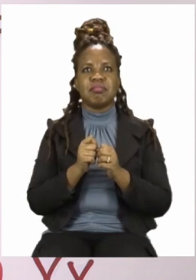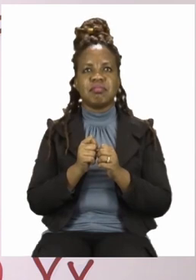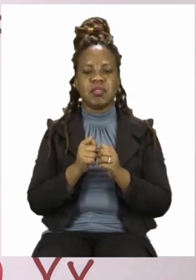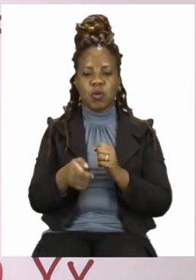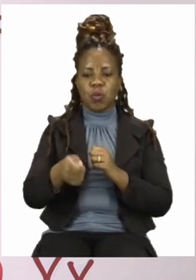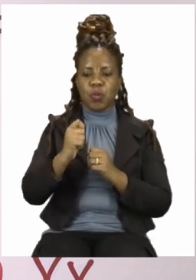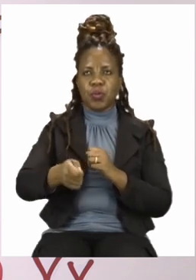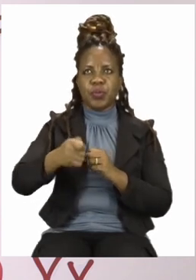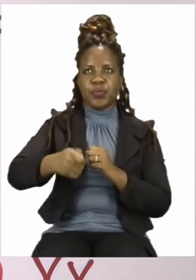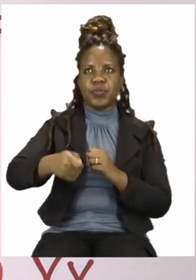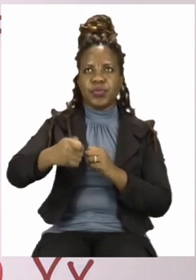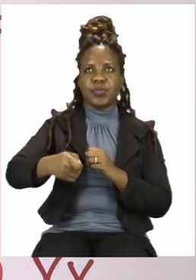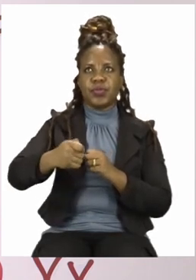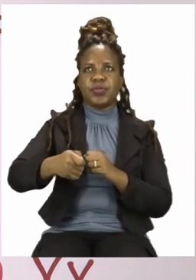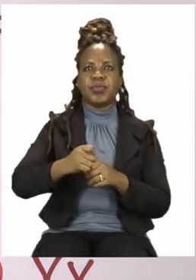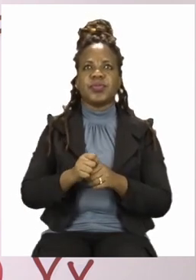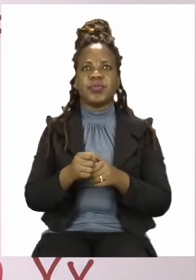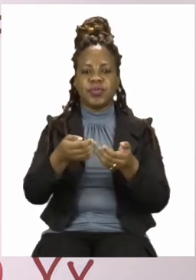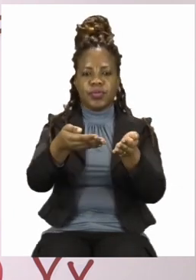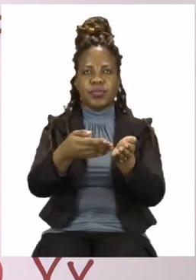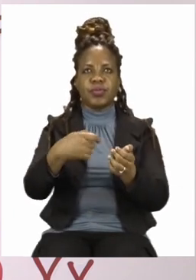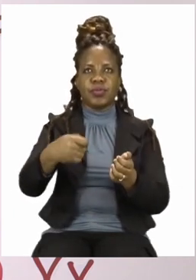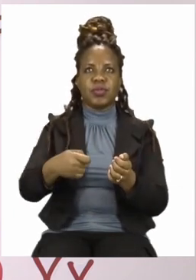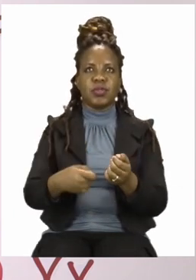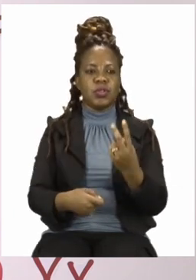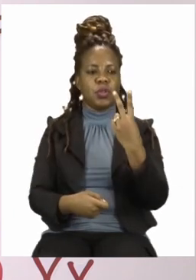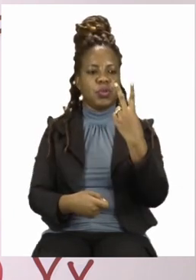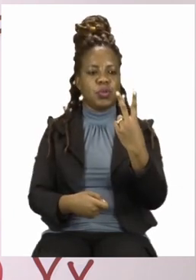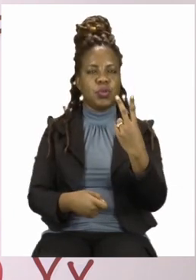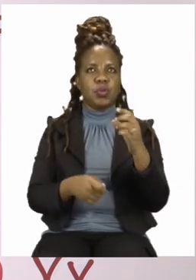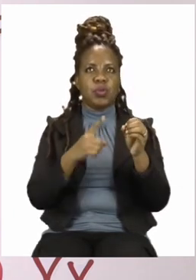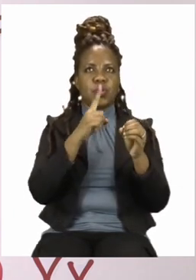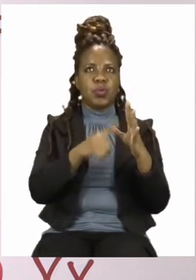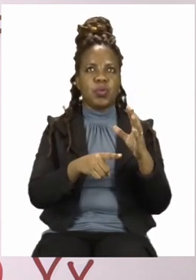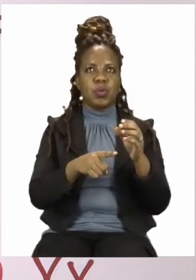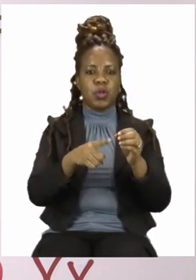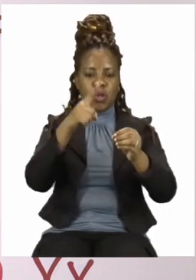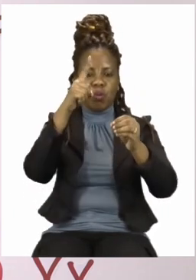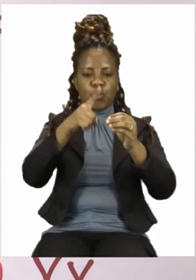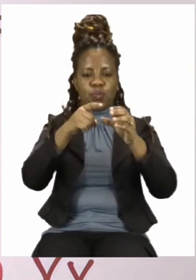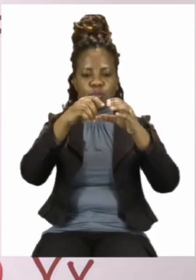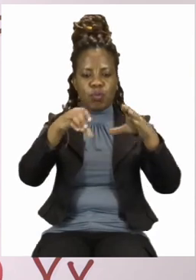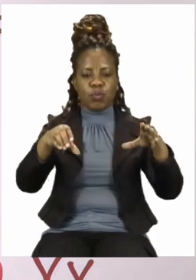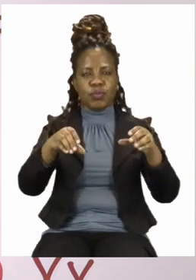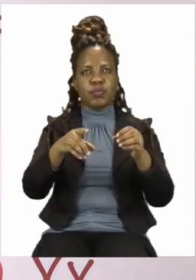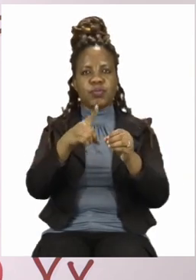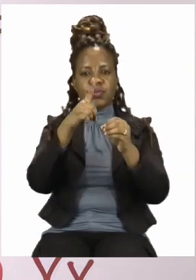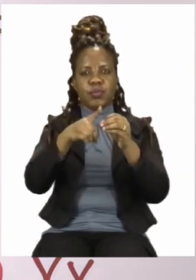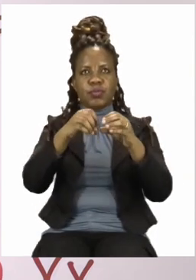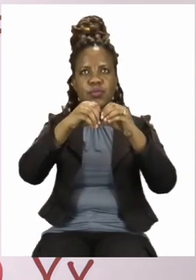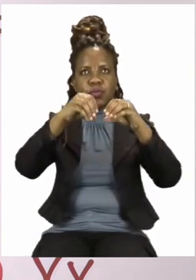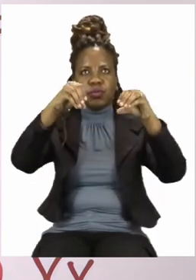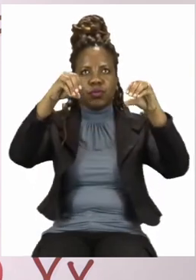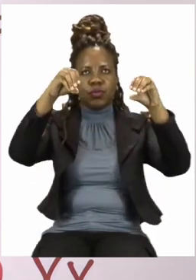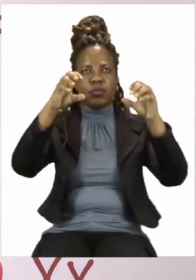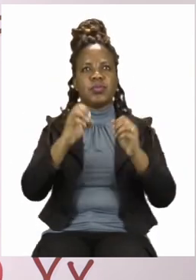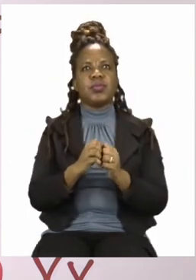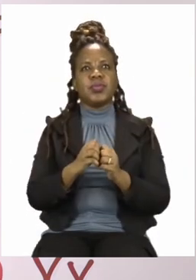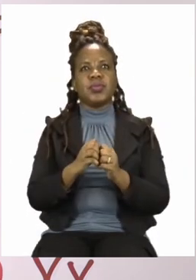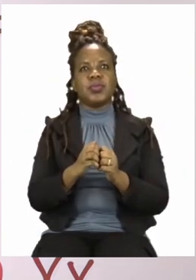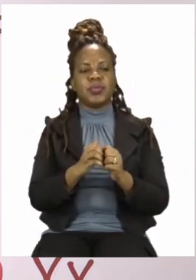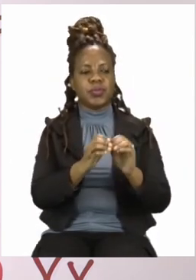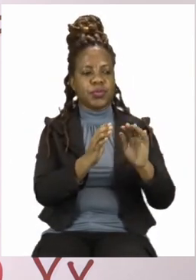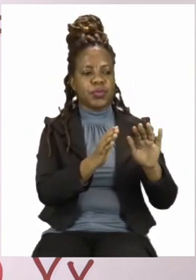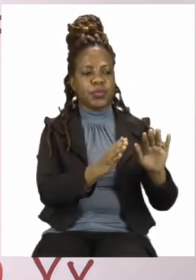Here's my pan. I'm going to take two eggs. One, boop, and break it. Very good. And we put